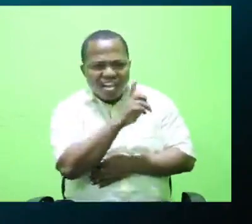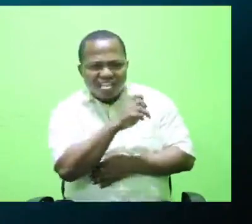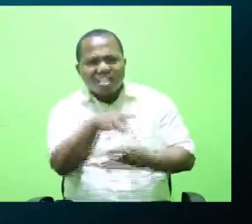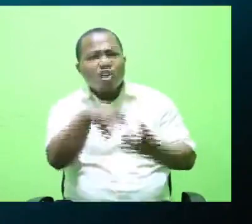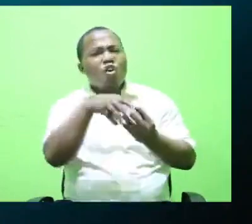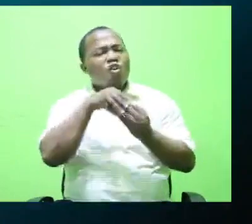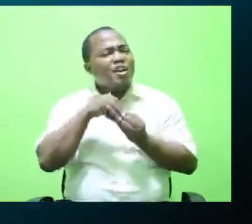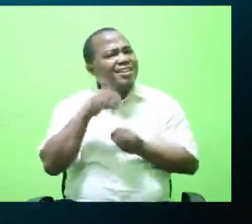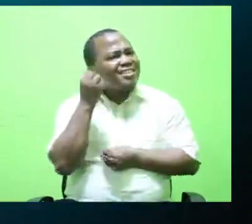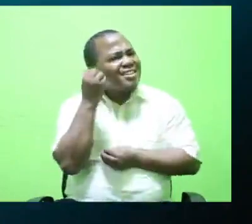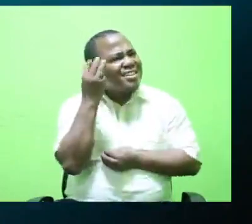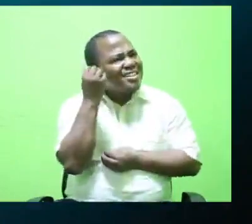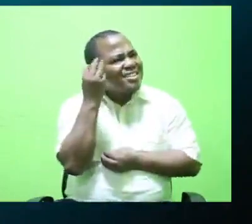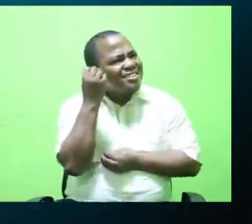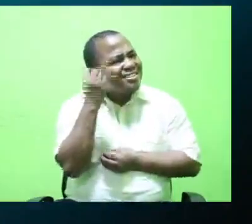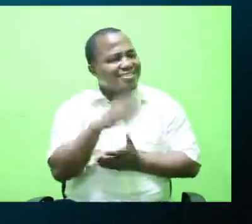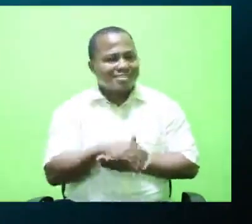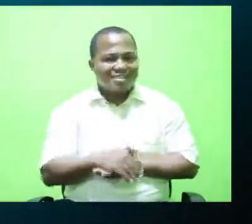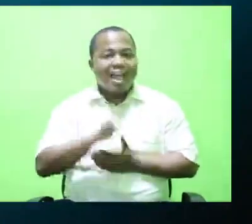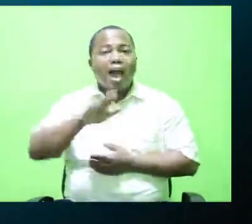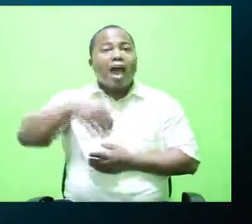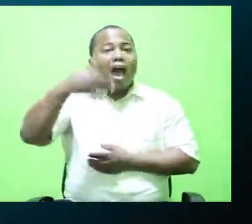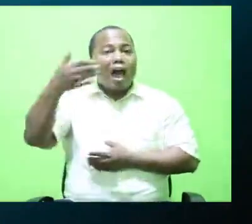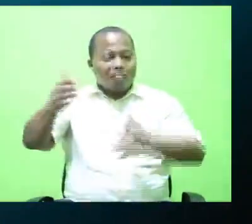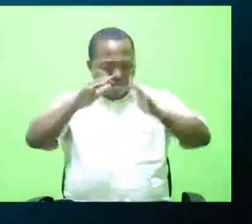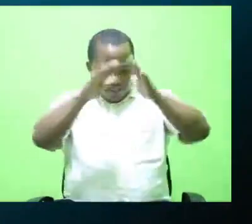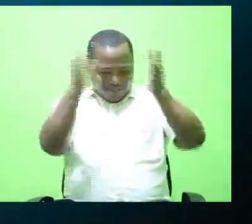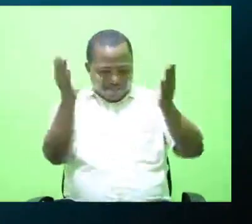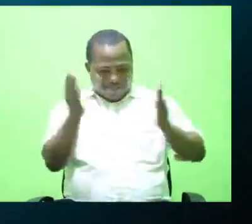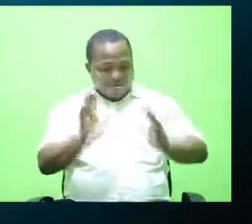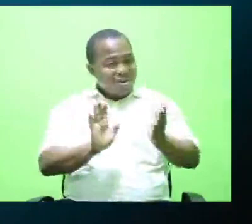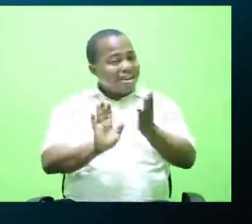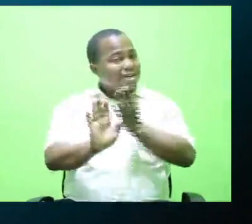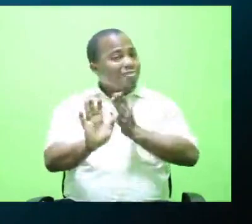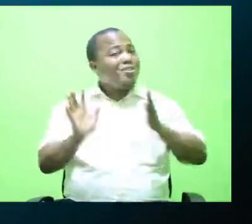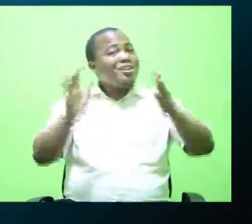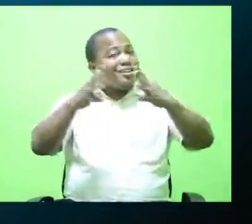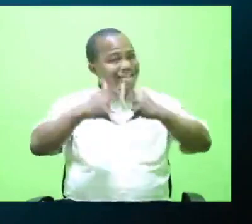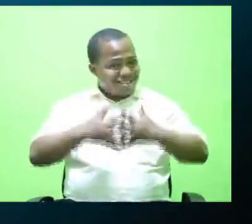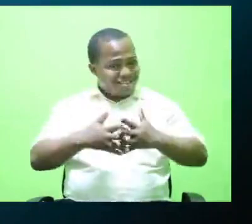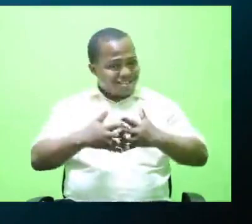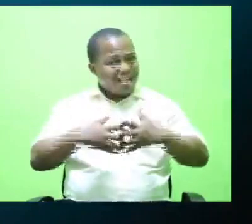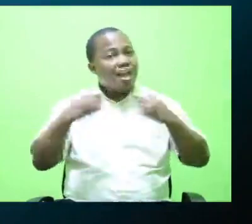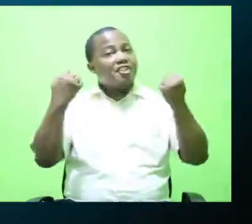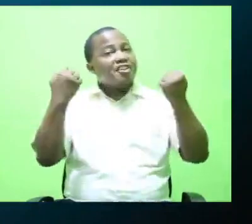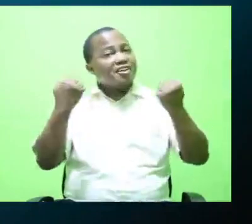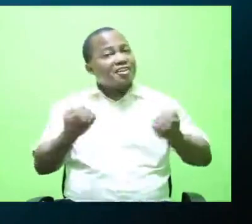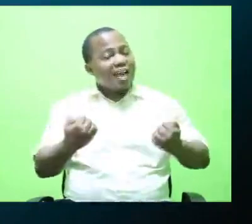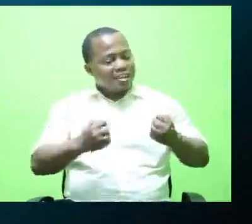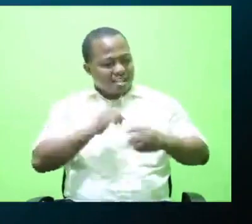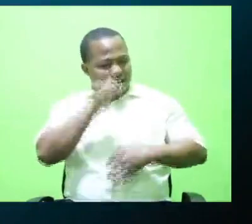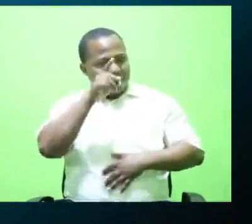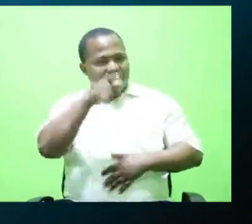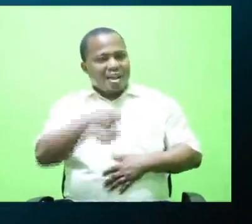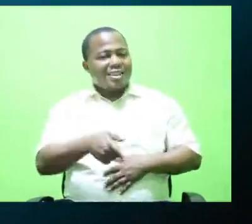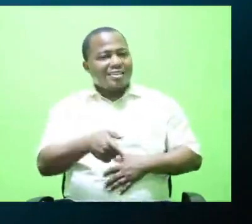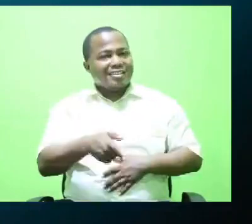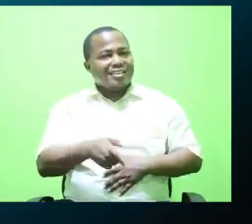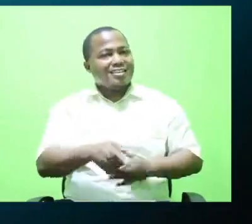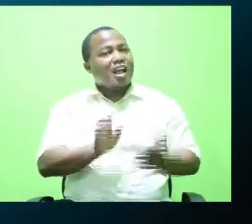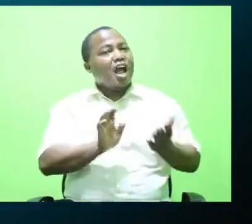and disease. After the body immune system recognizes the presence